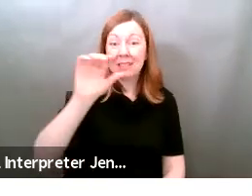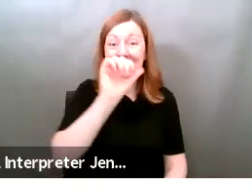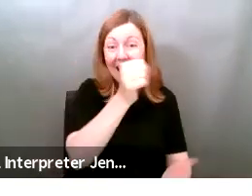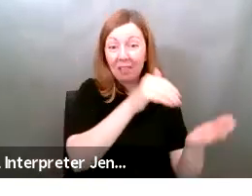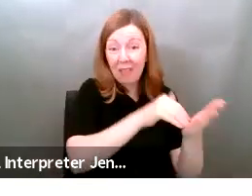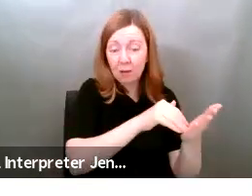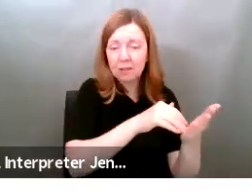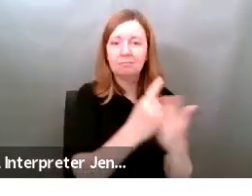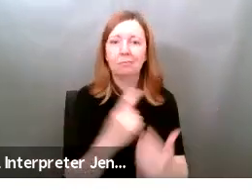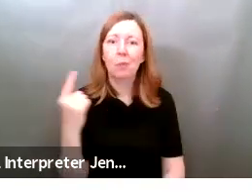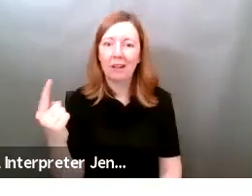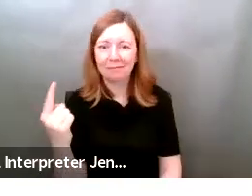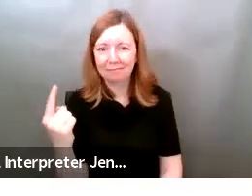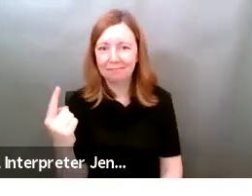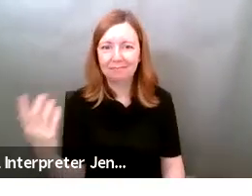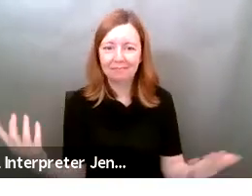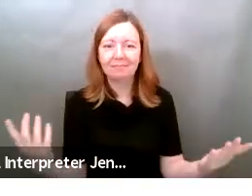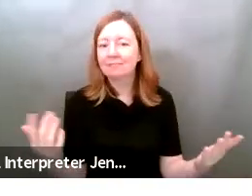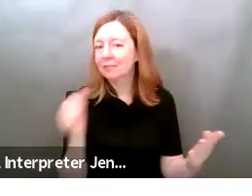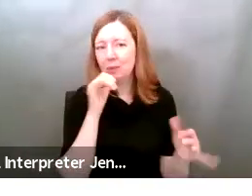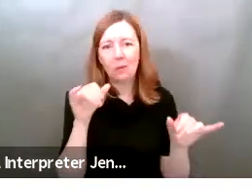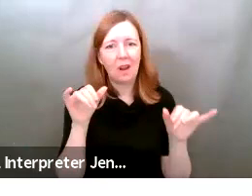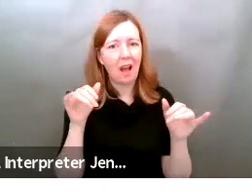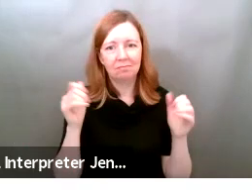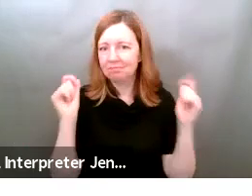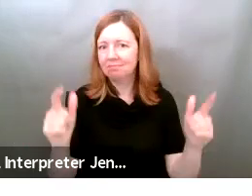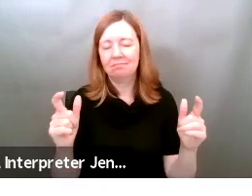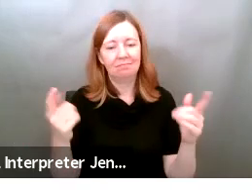more. So not at all common.